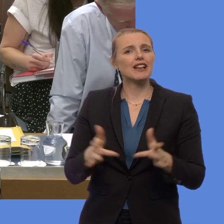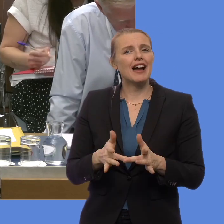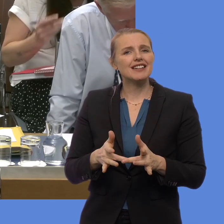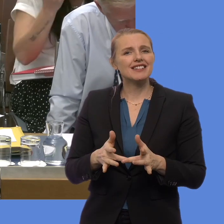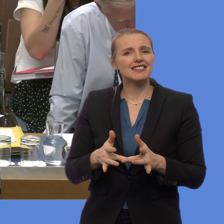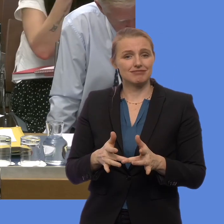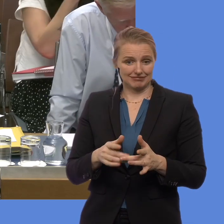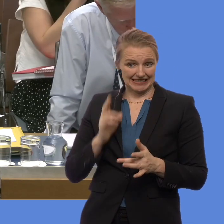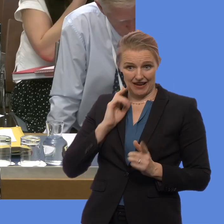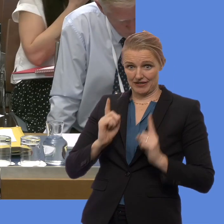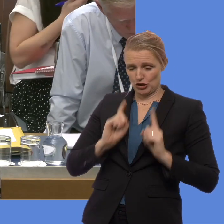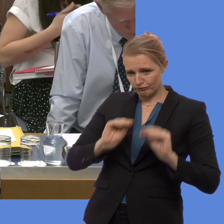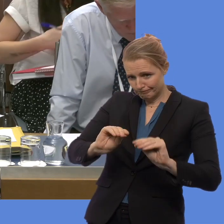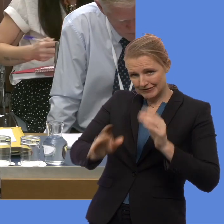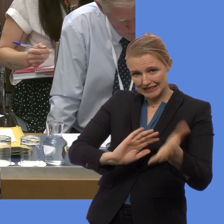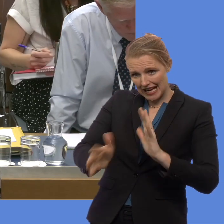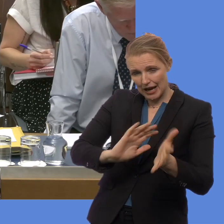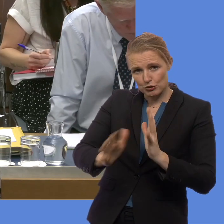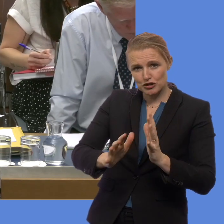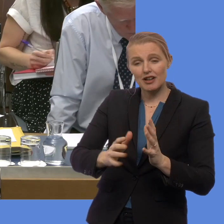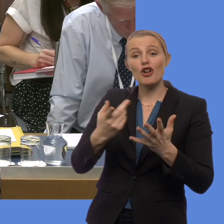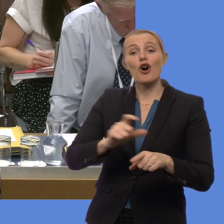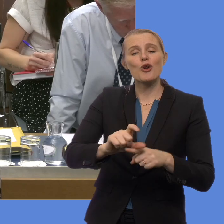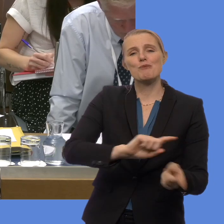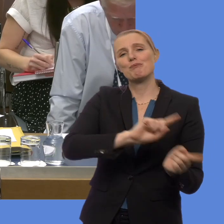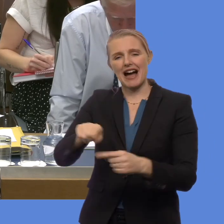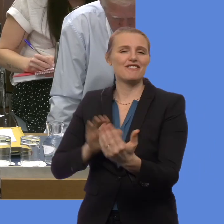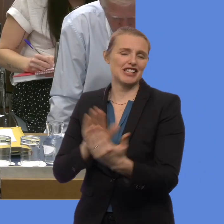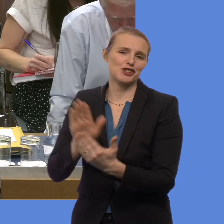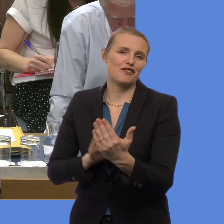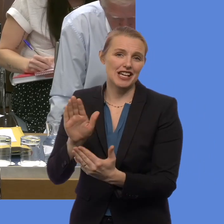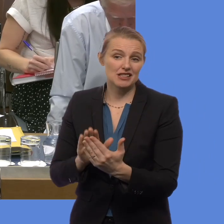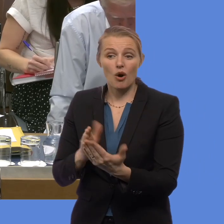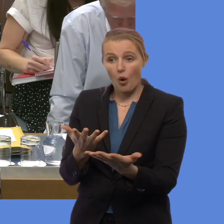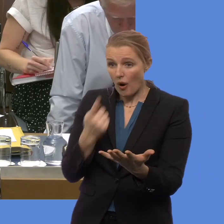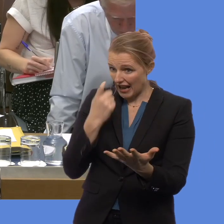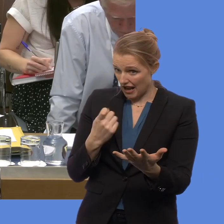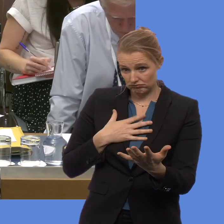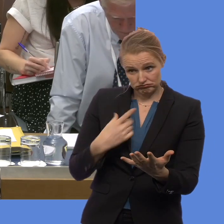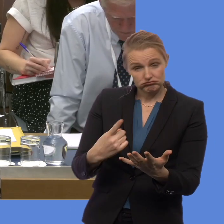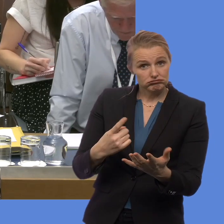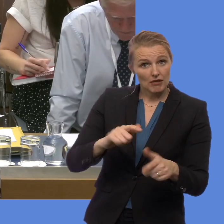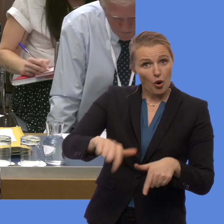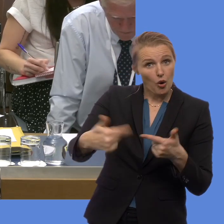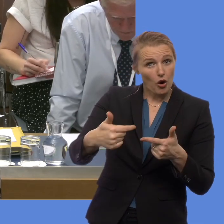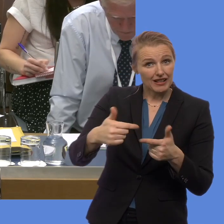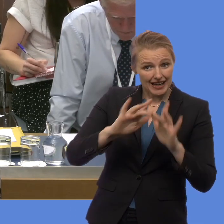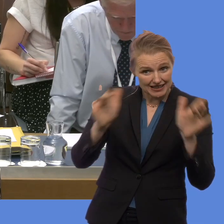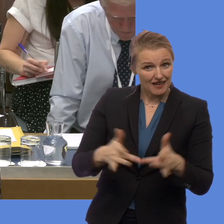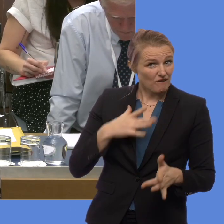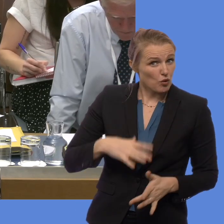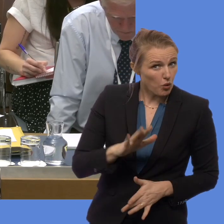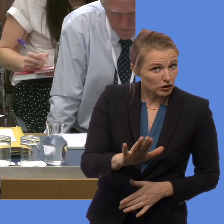deaf tutors. These courses have now reverted to face-to-face with the option of online support and resources. The